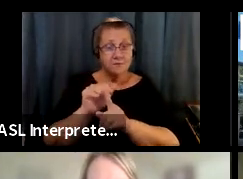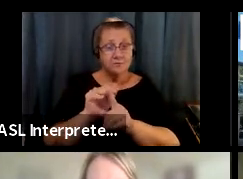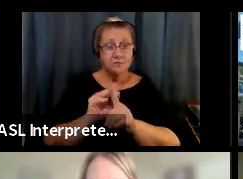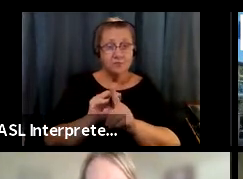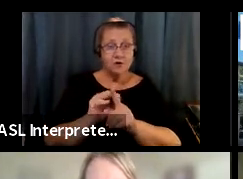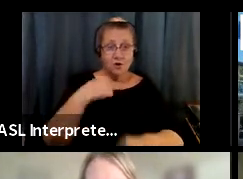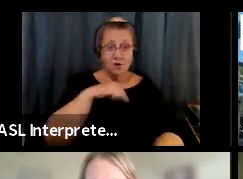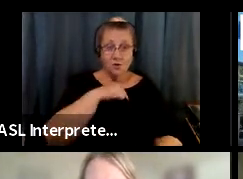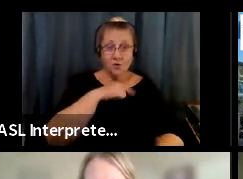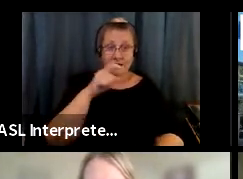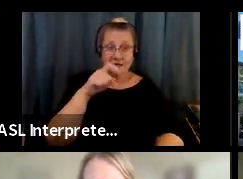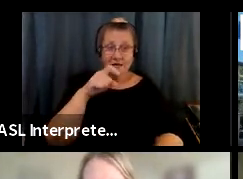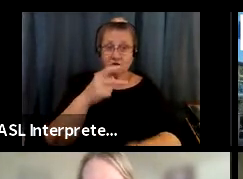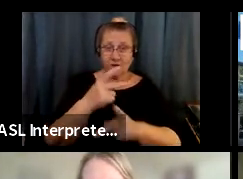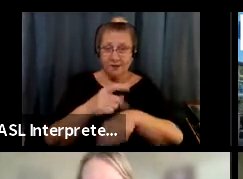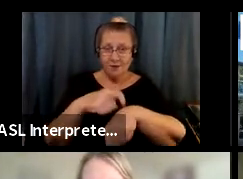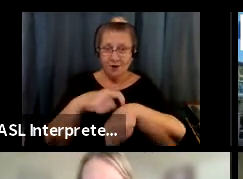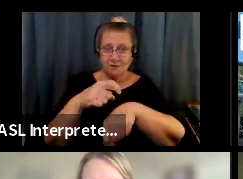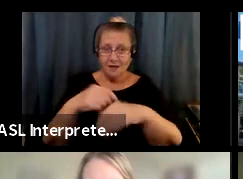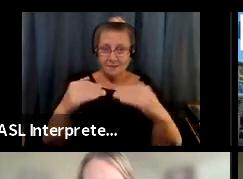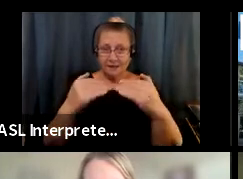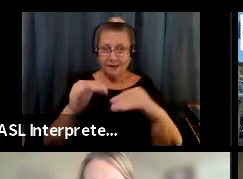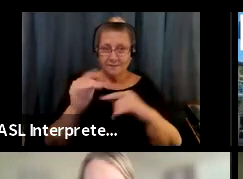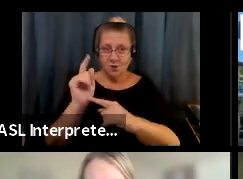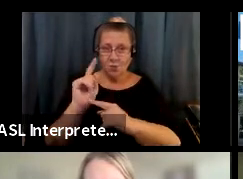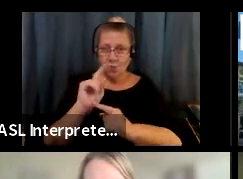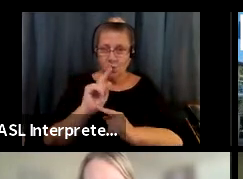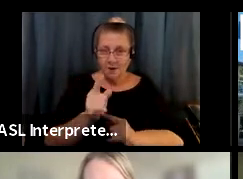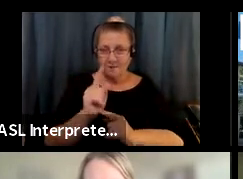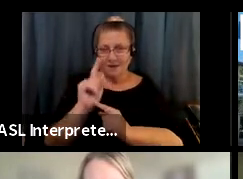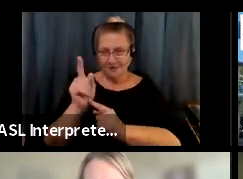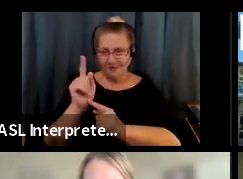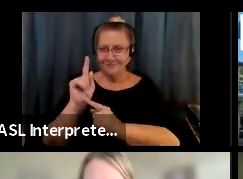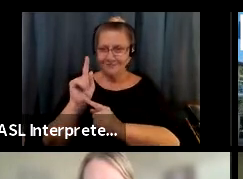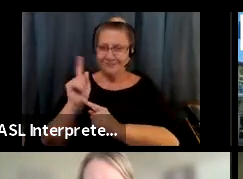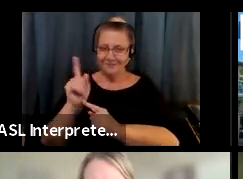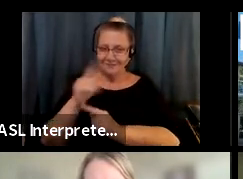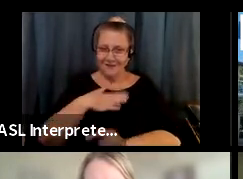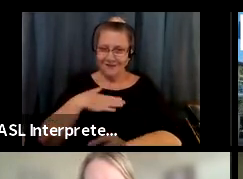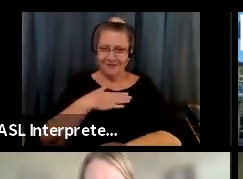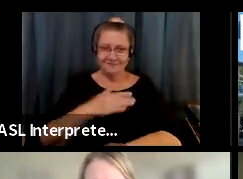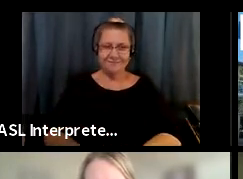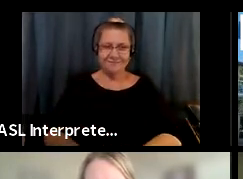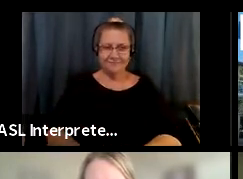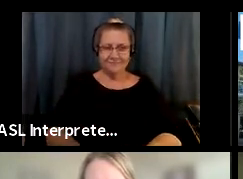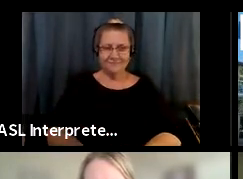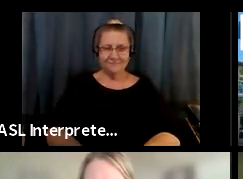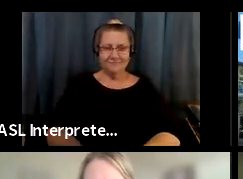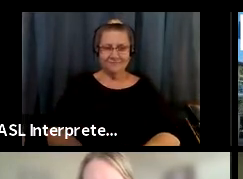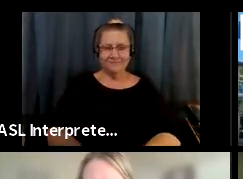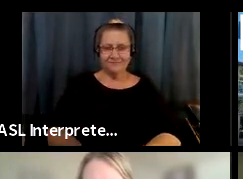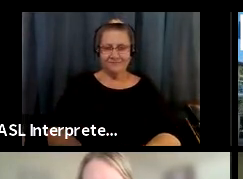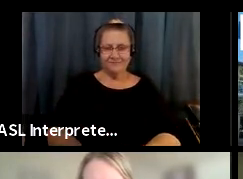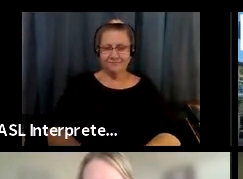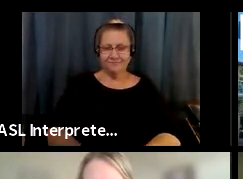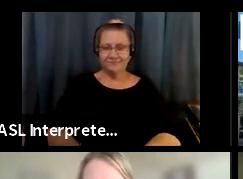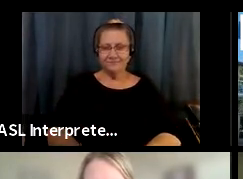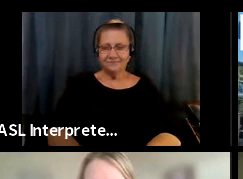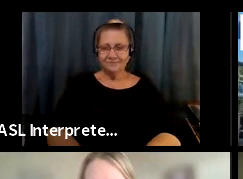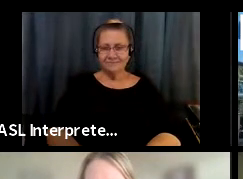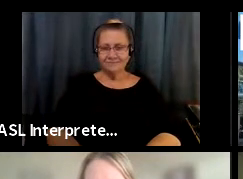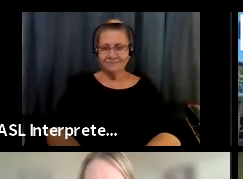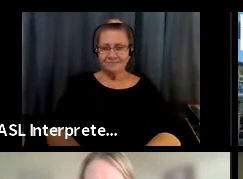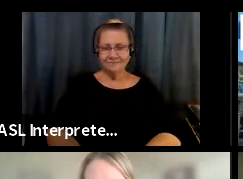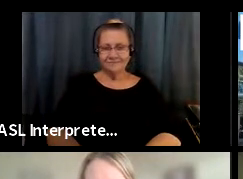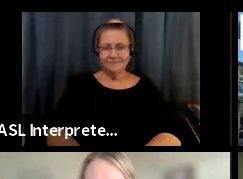we really need to keep our time to the 1 minute that was suggested earlier. Chuck? Thank you. This effort